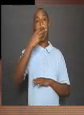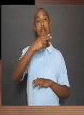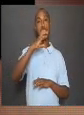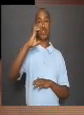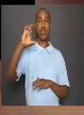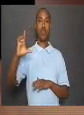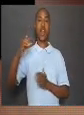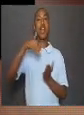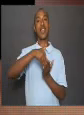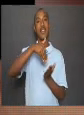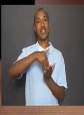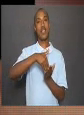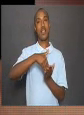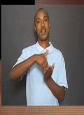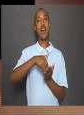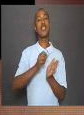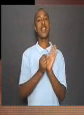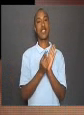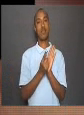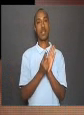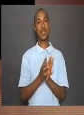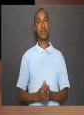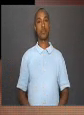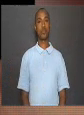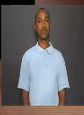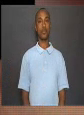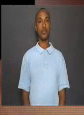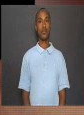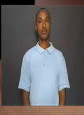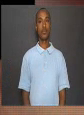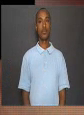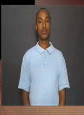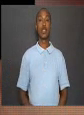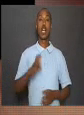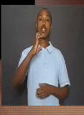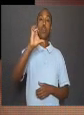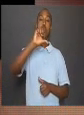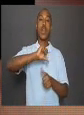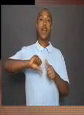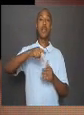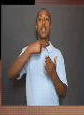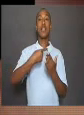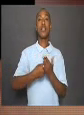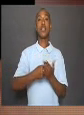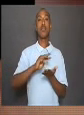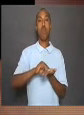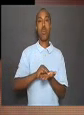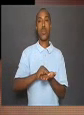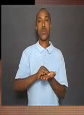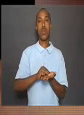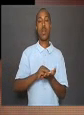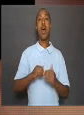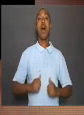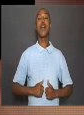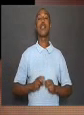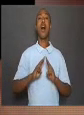hydrogen chloride again as an example. The chlorine atom in this molecule has